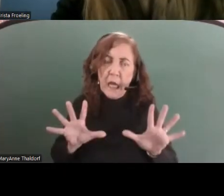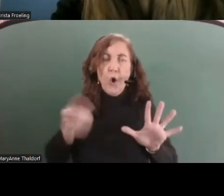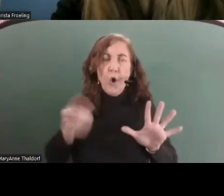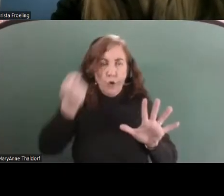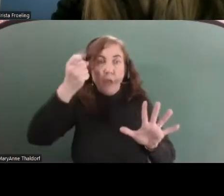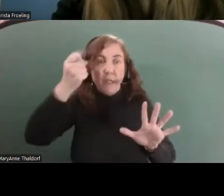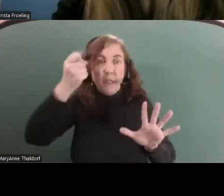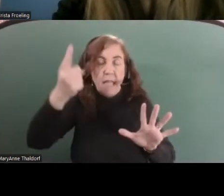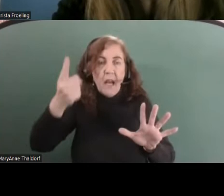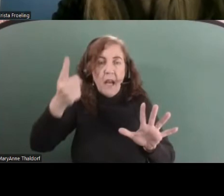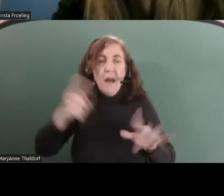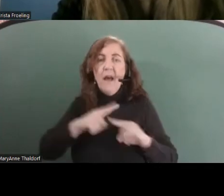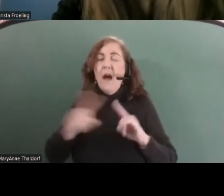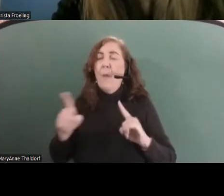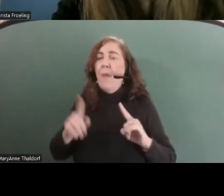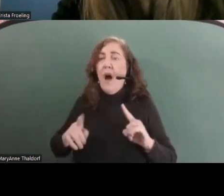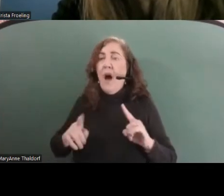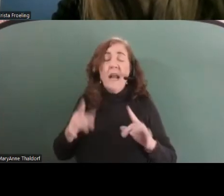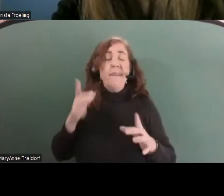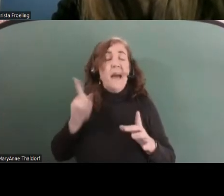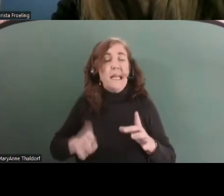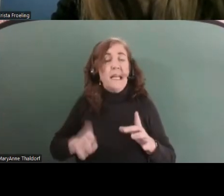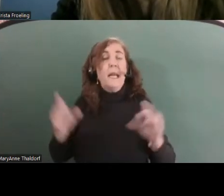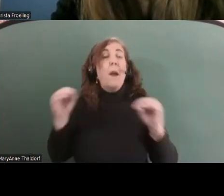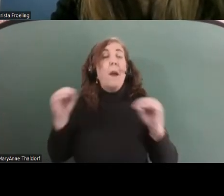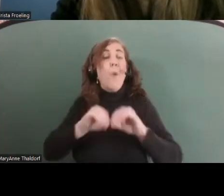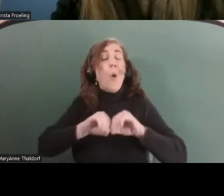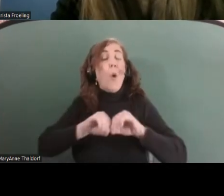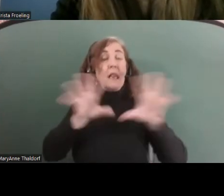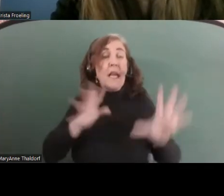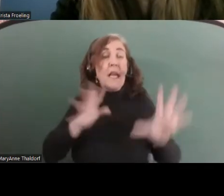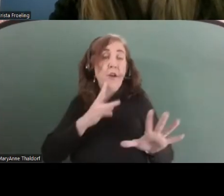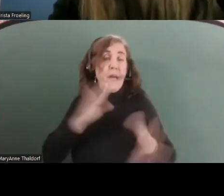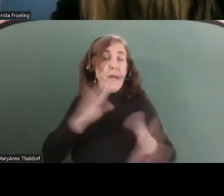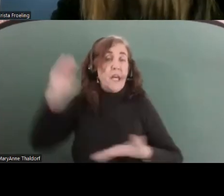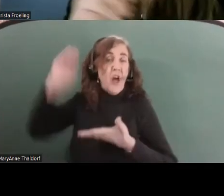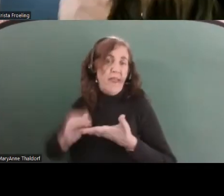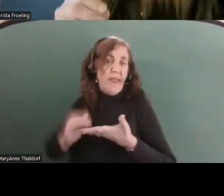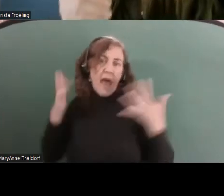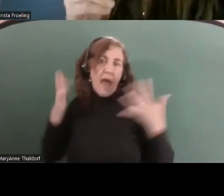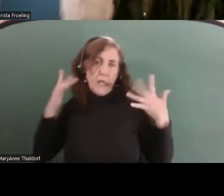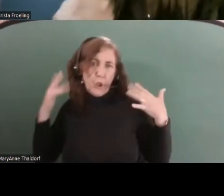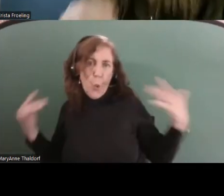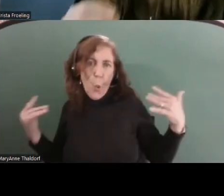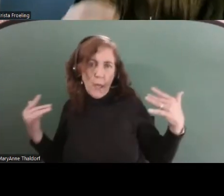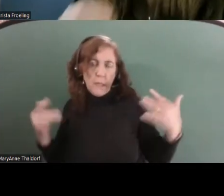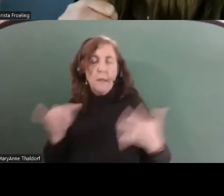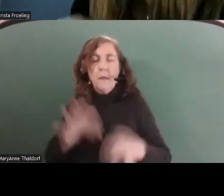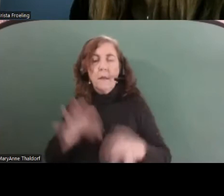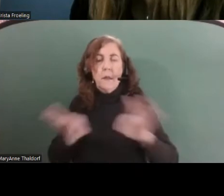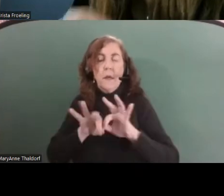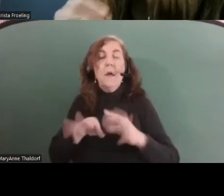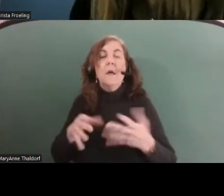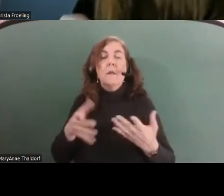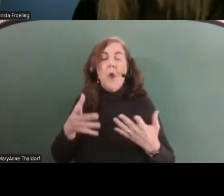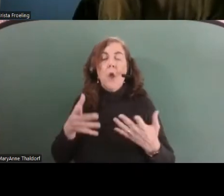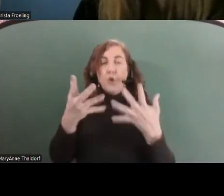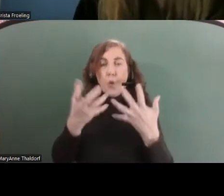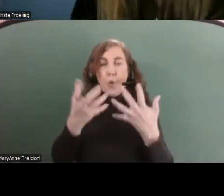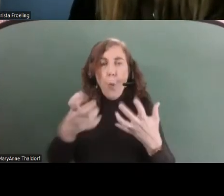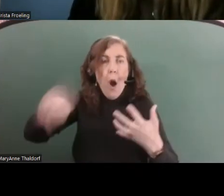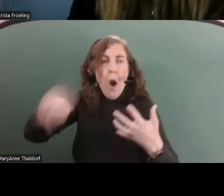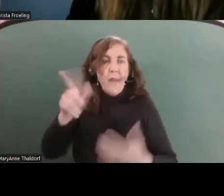noise ratio to understand speech well. That means that the signal you want to listen to has to